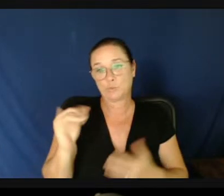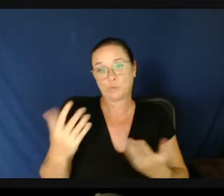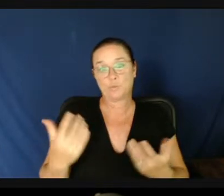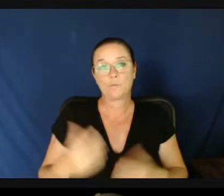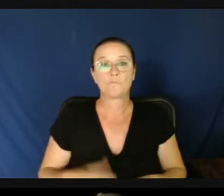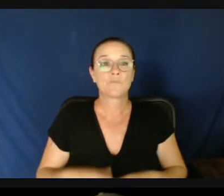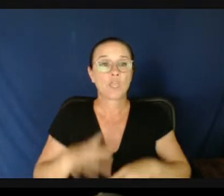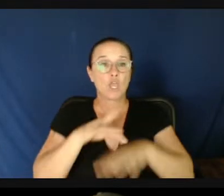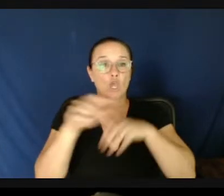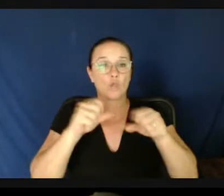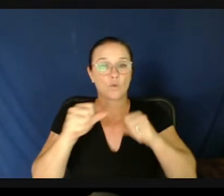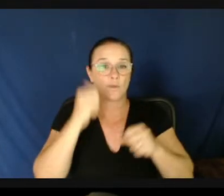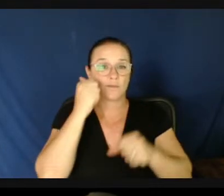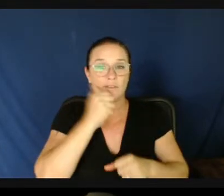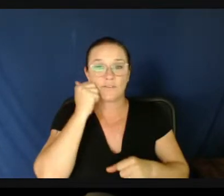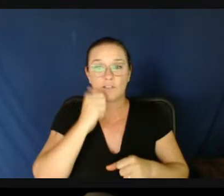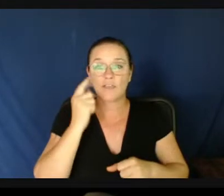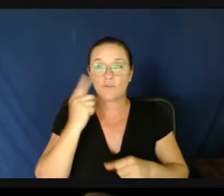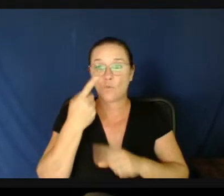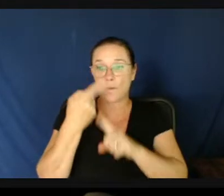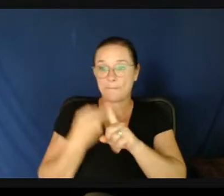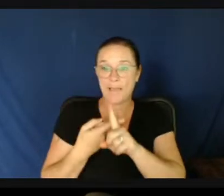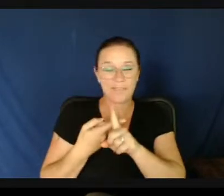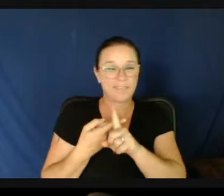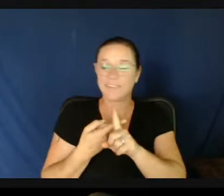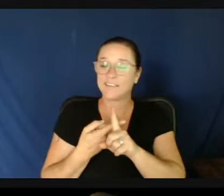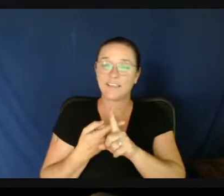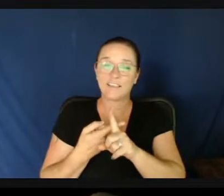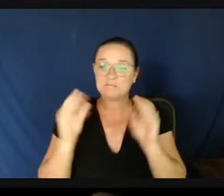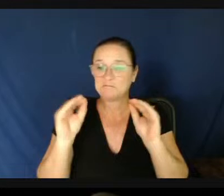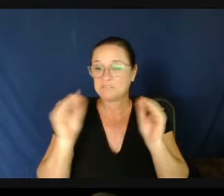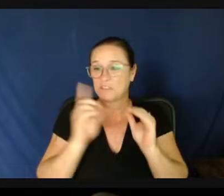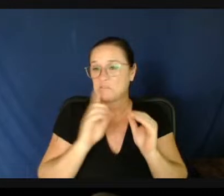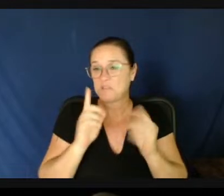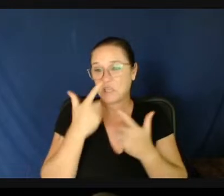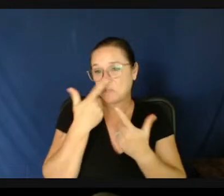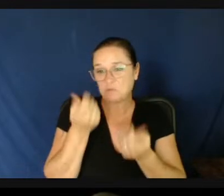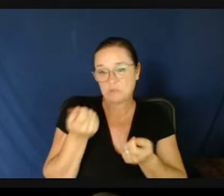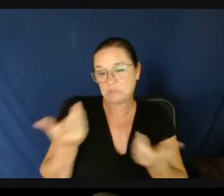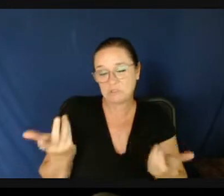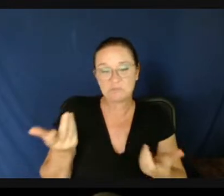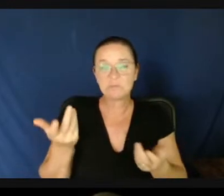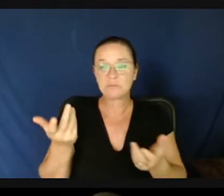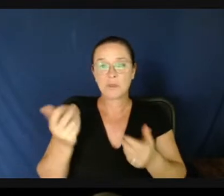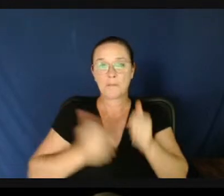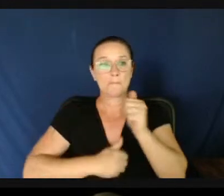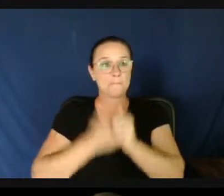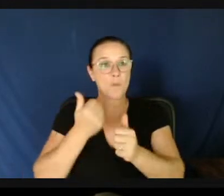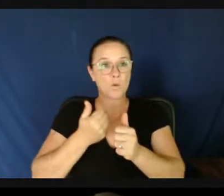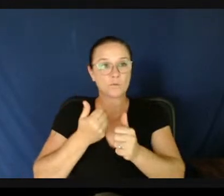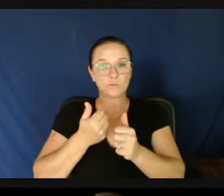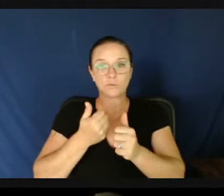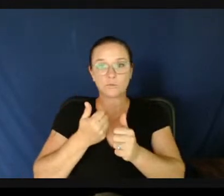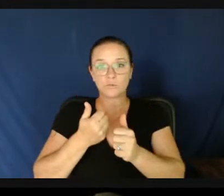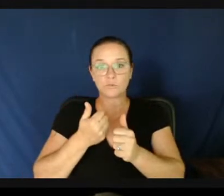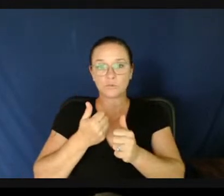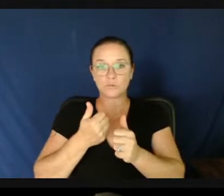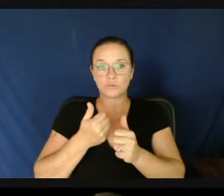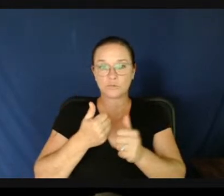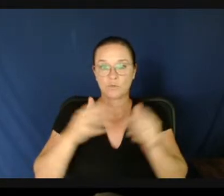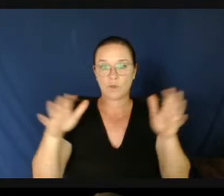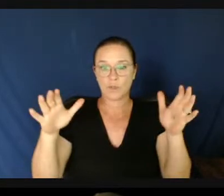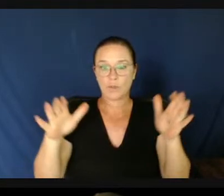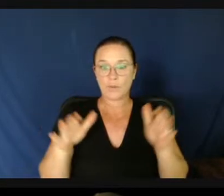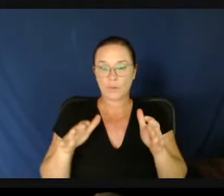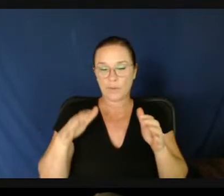Earthquakes per day over the last month. Nothing really that interesting here, really. Most of these events were down in this Pahala